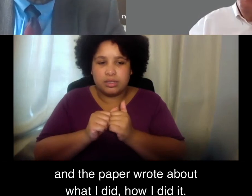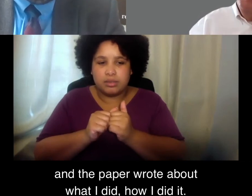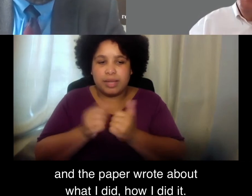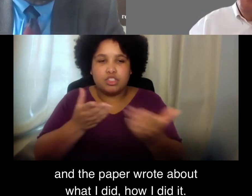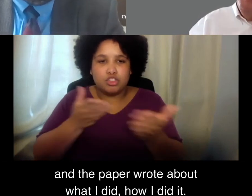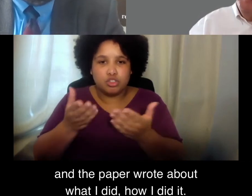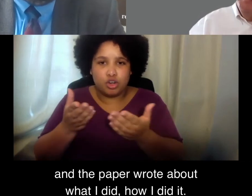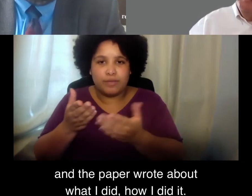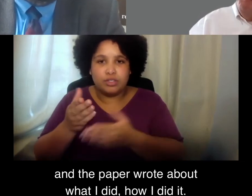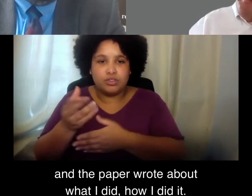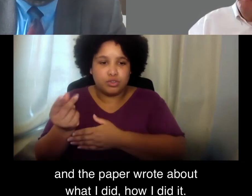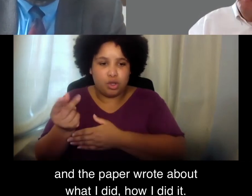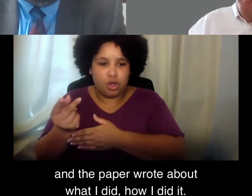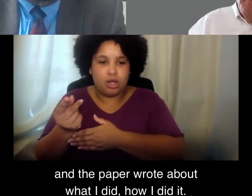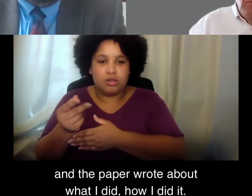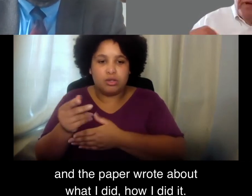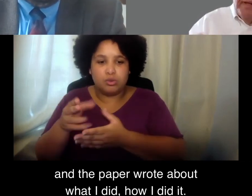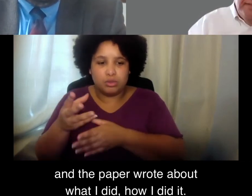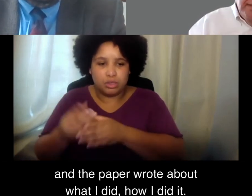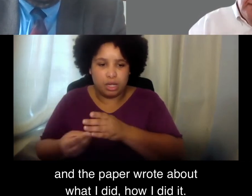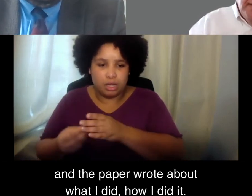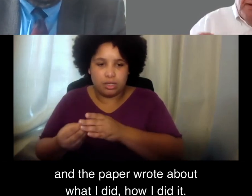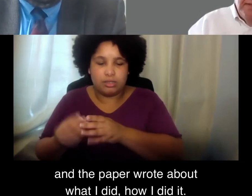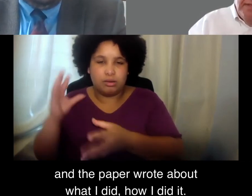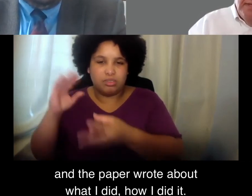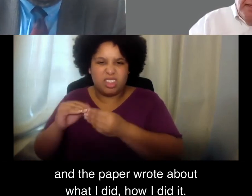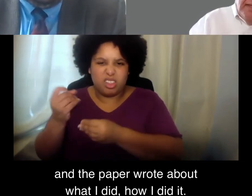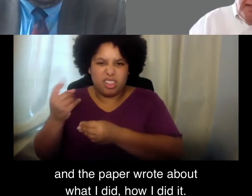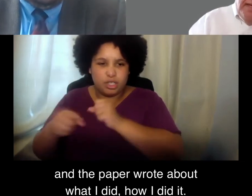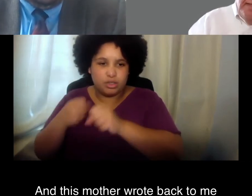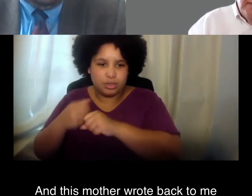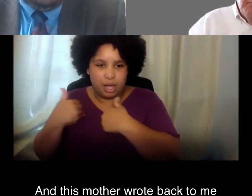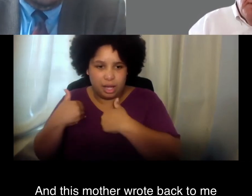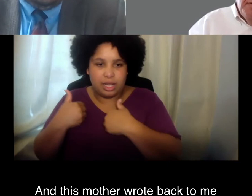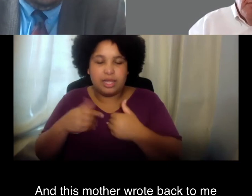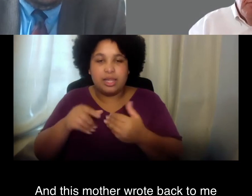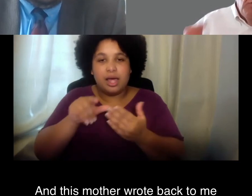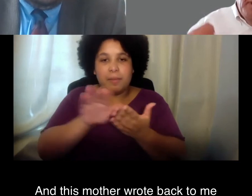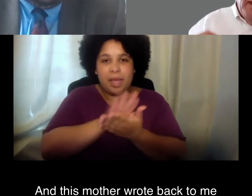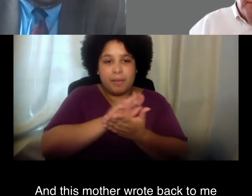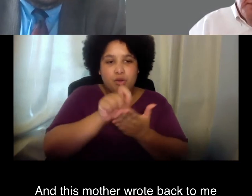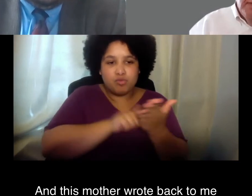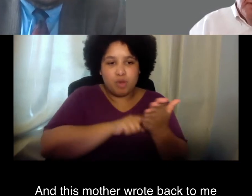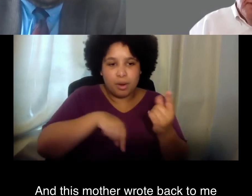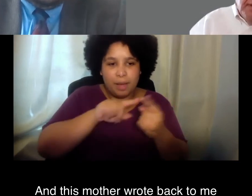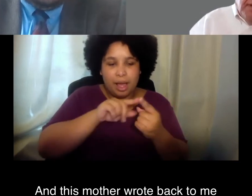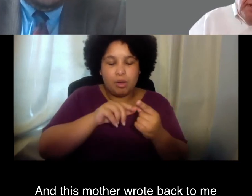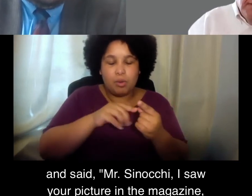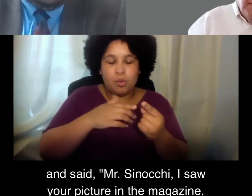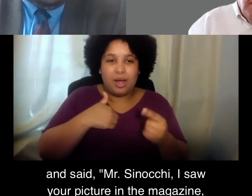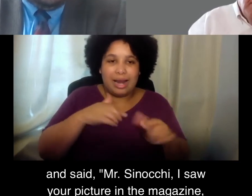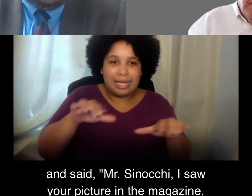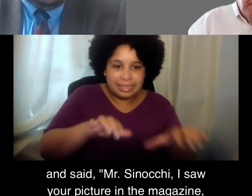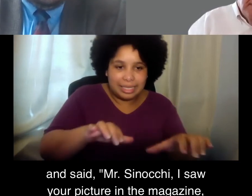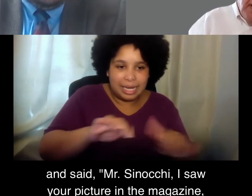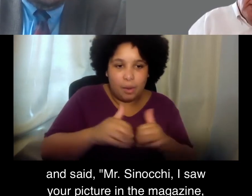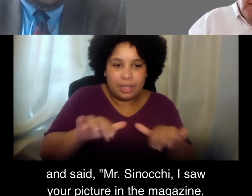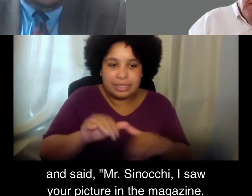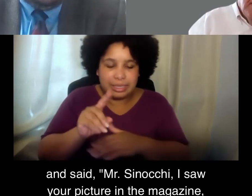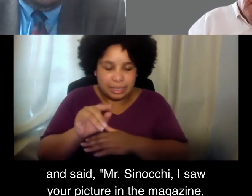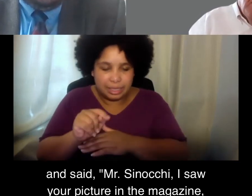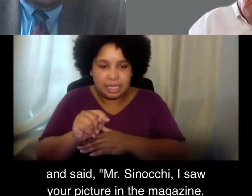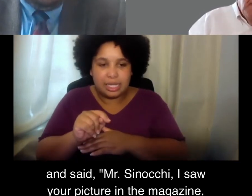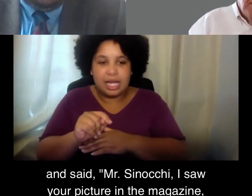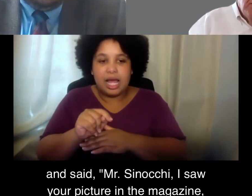and the paper wrote about what I did, how I did it, and this mother wrote back to me and said, Mr.